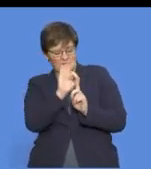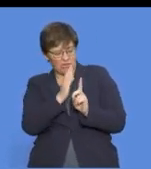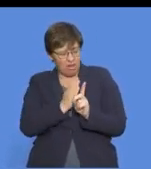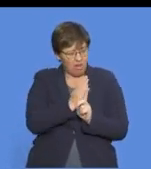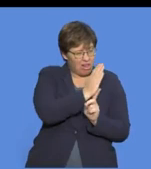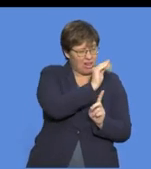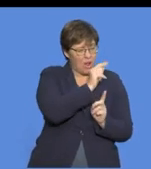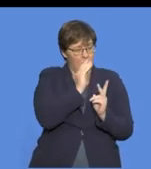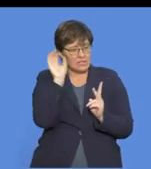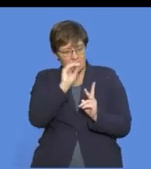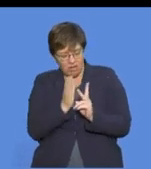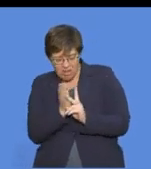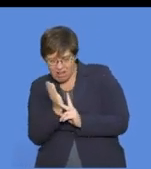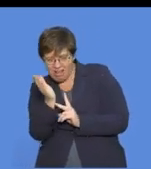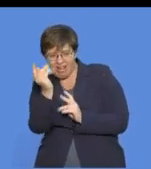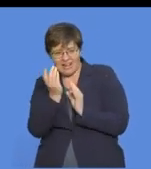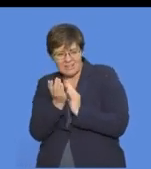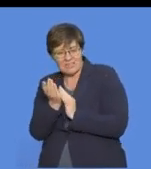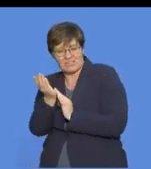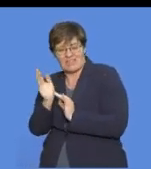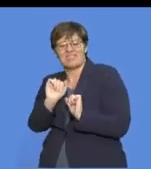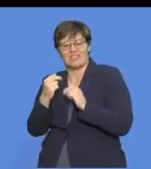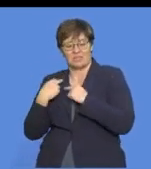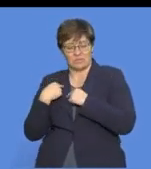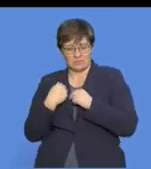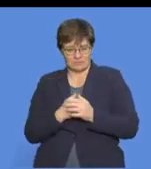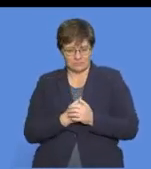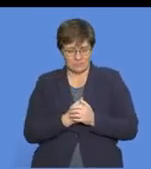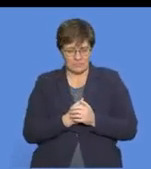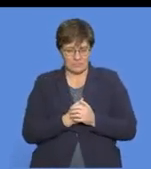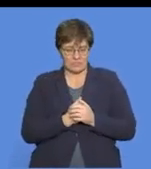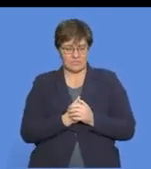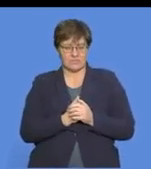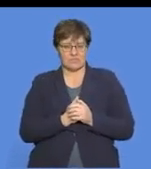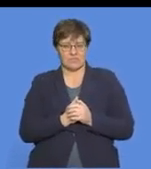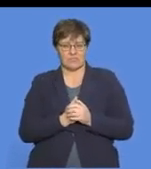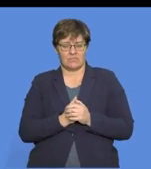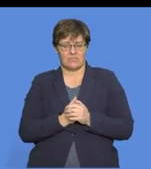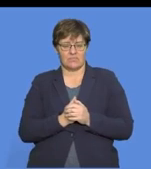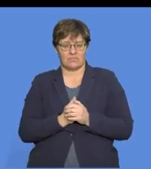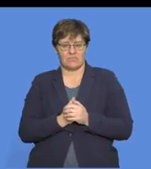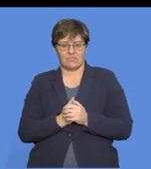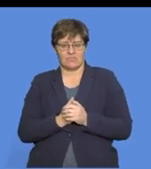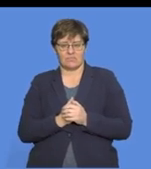When they become specialized so that they can carry